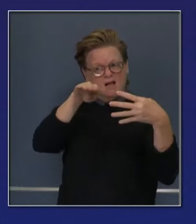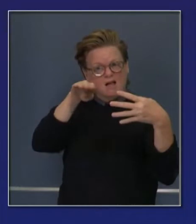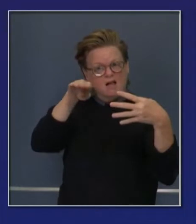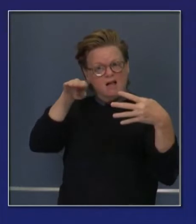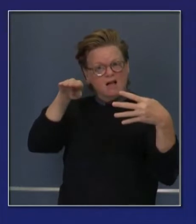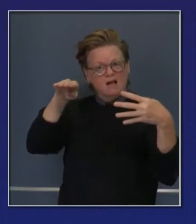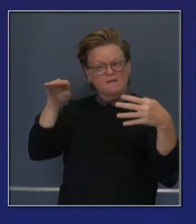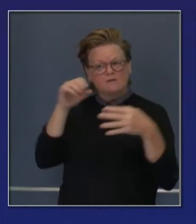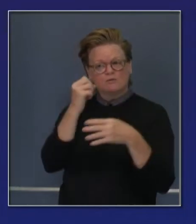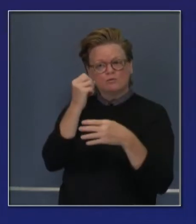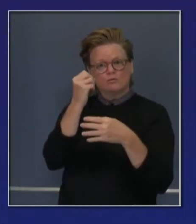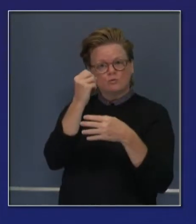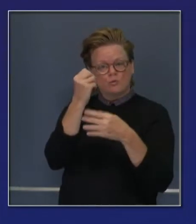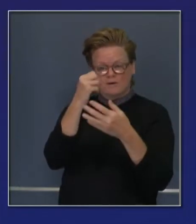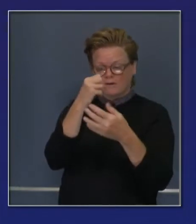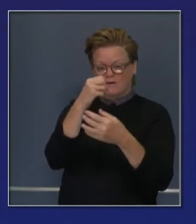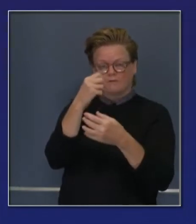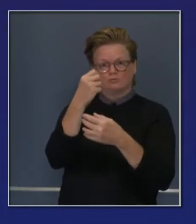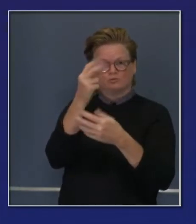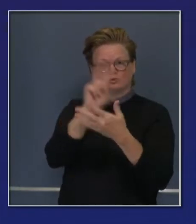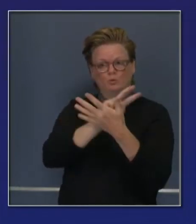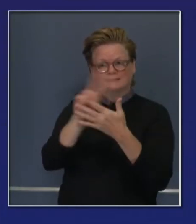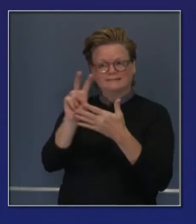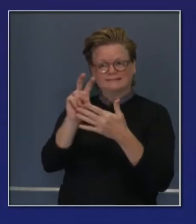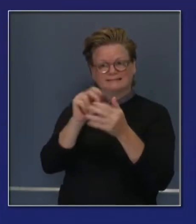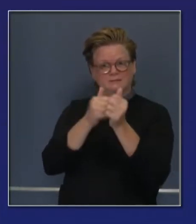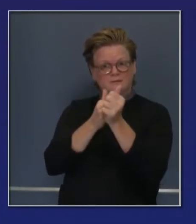have met for at least 2 weeks. One thing we've